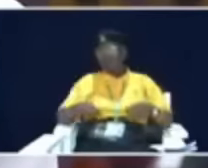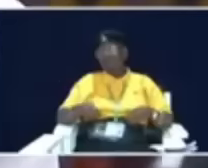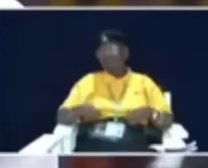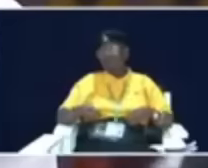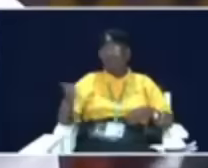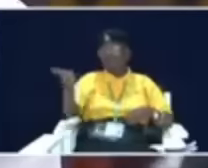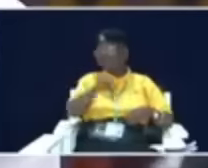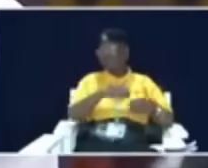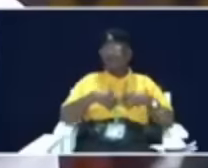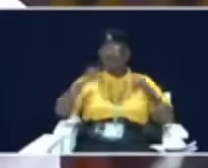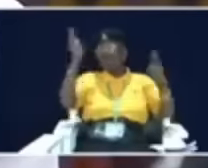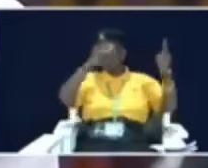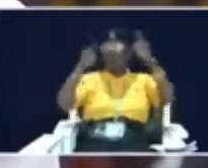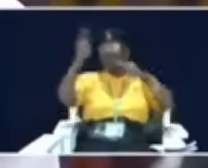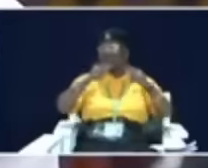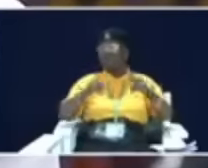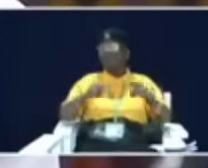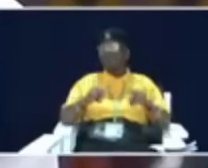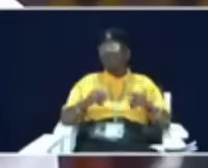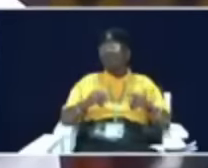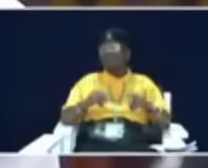temper. You are quickly